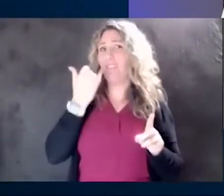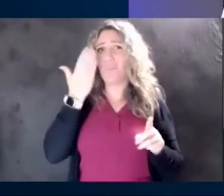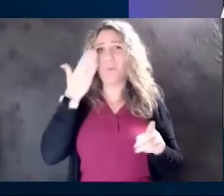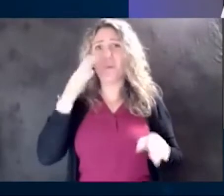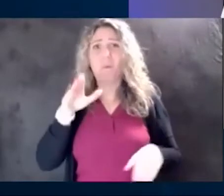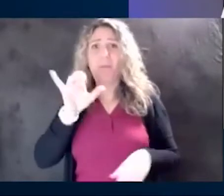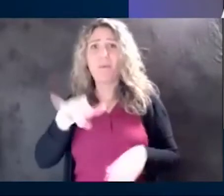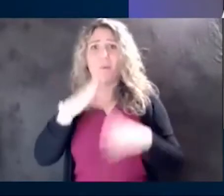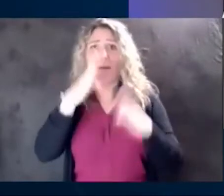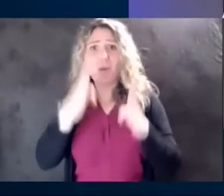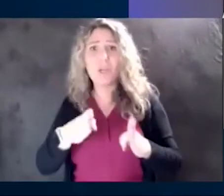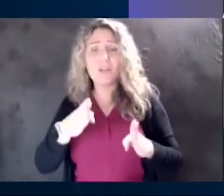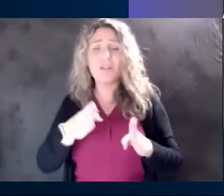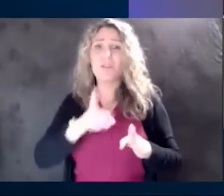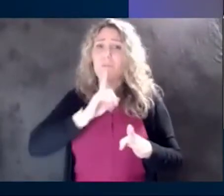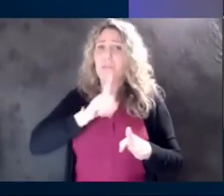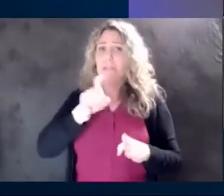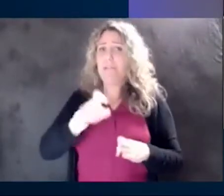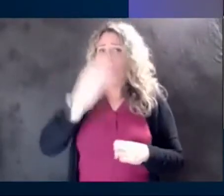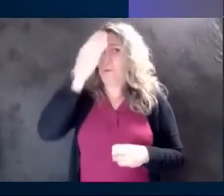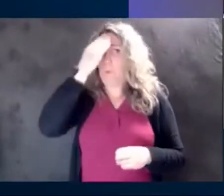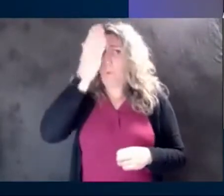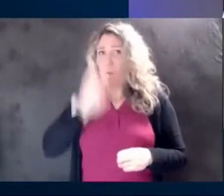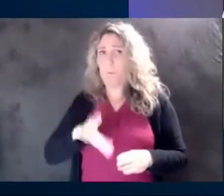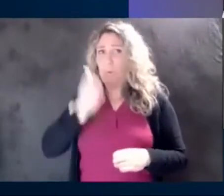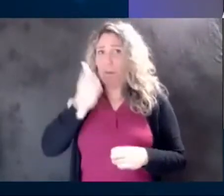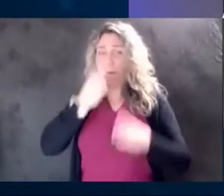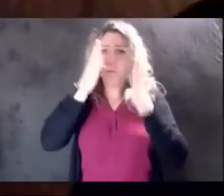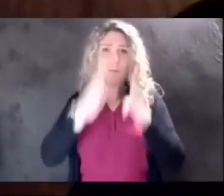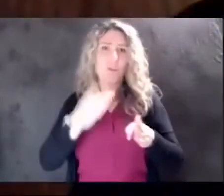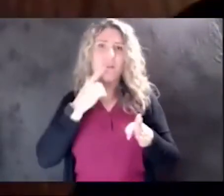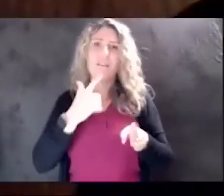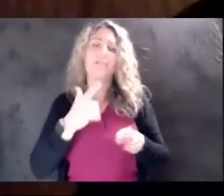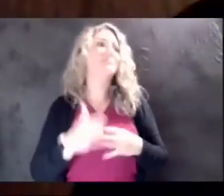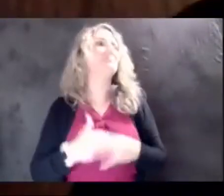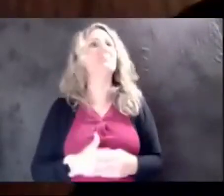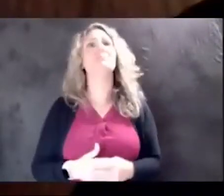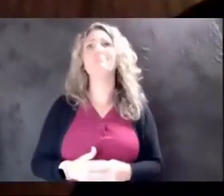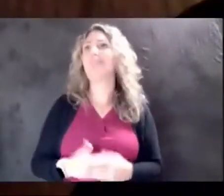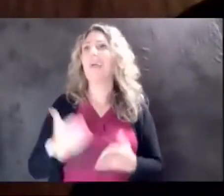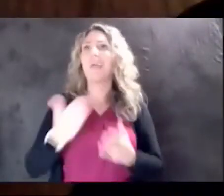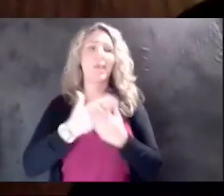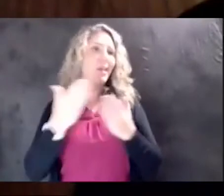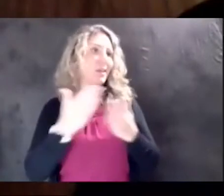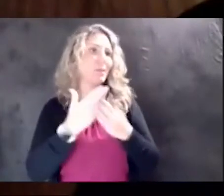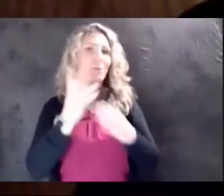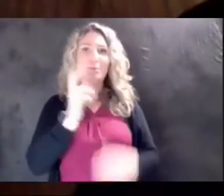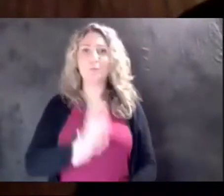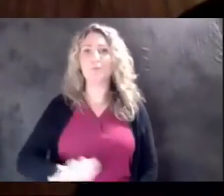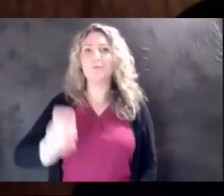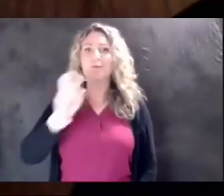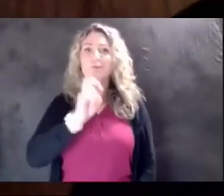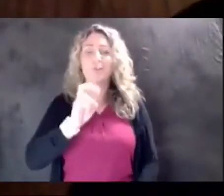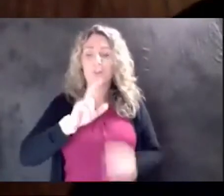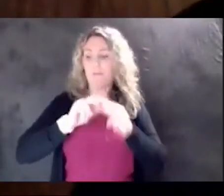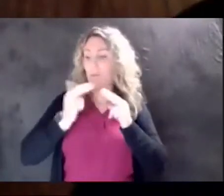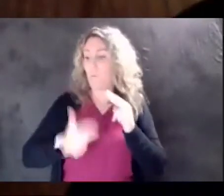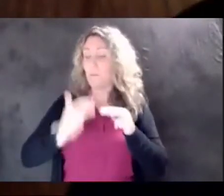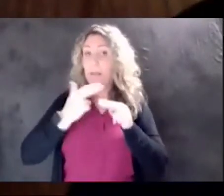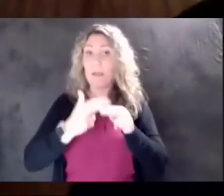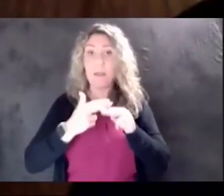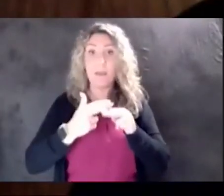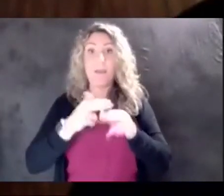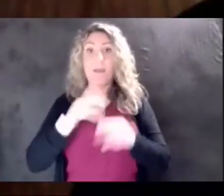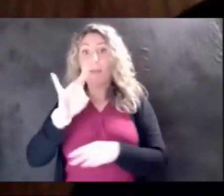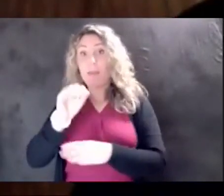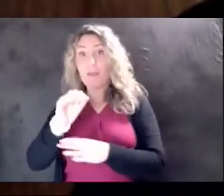you really need to know the person. I've taken things from the journey of losing the 80 pounds, and now I